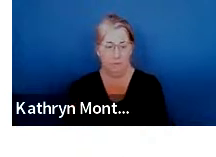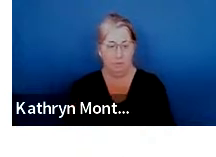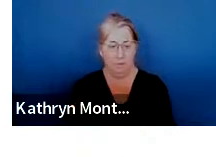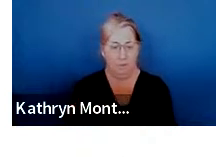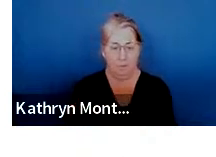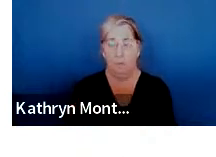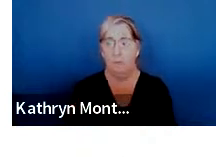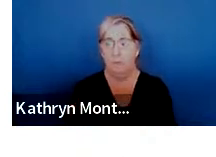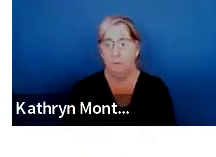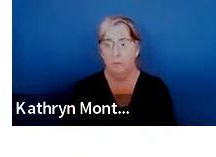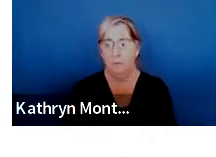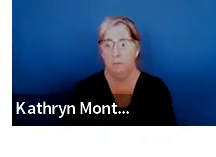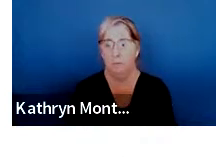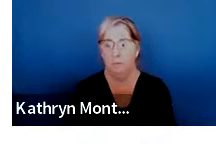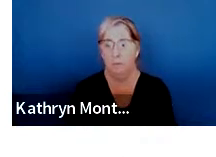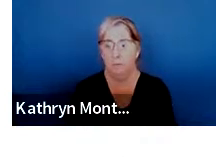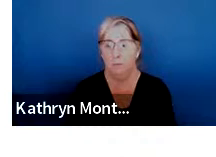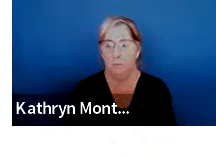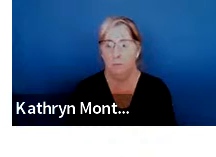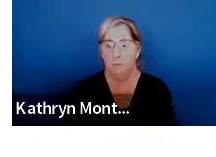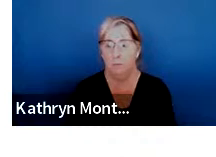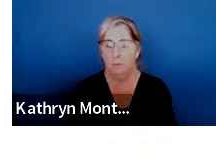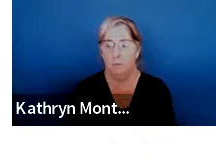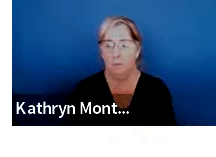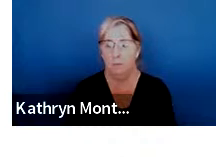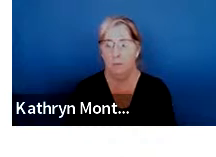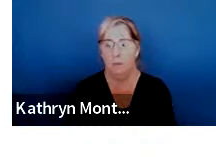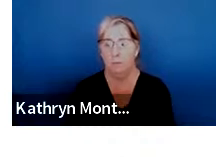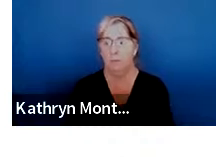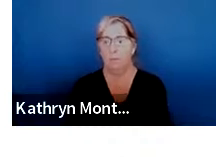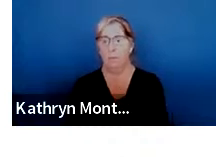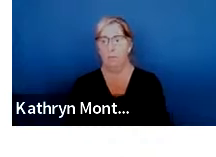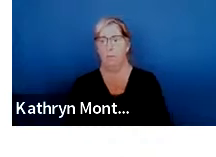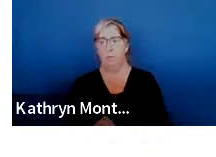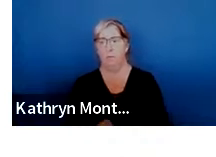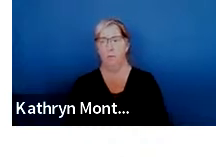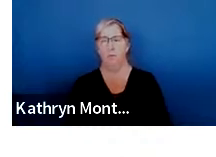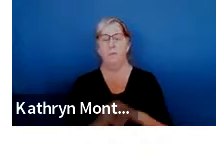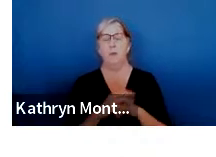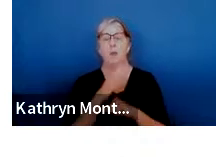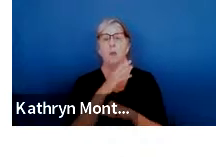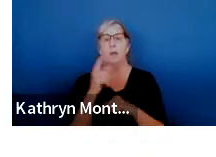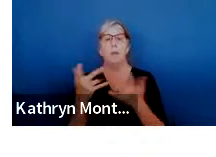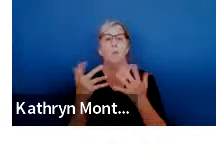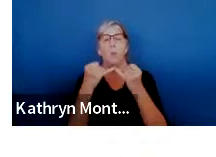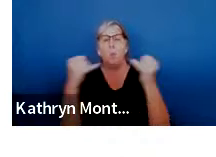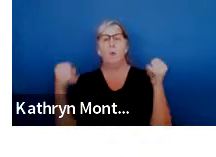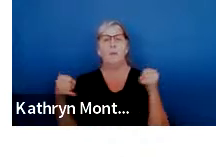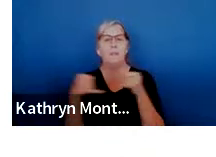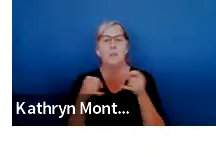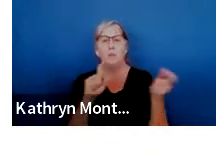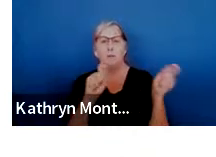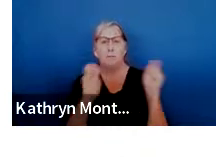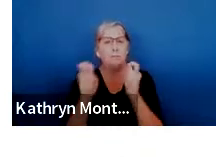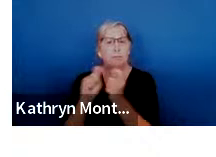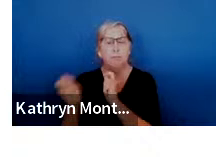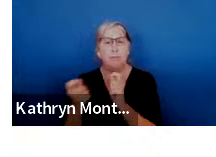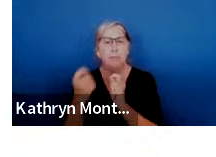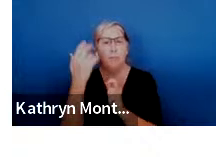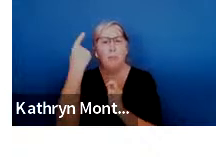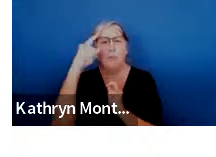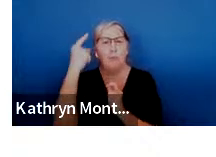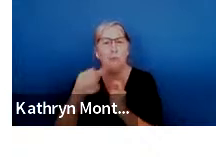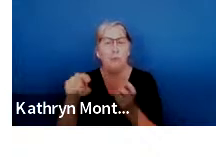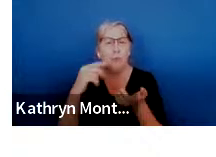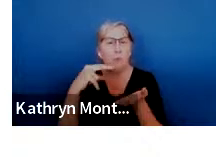Vote California, what is a district, what is redistricting, why does redistricting happen, how